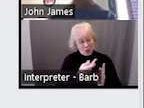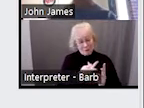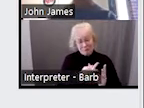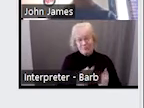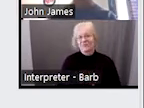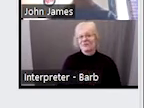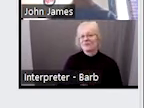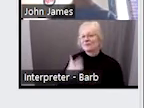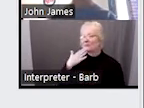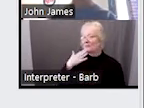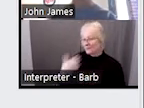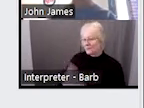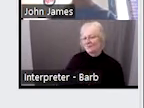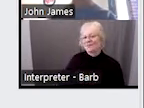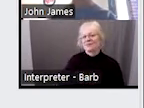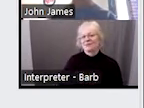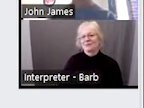Thank you.